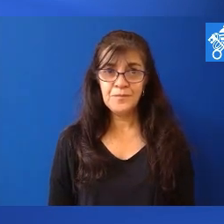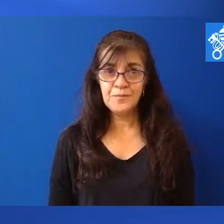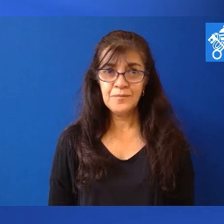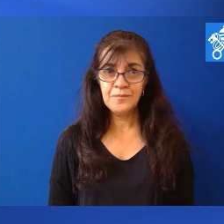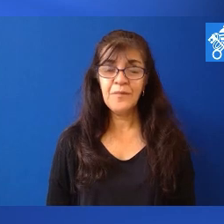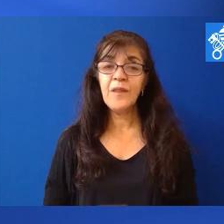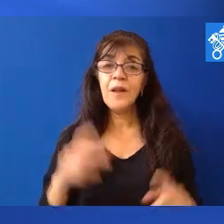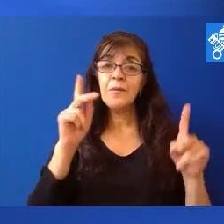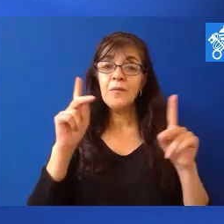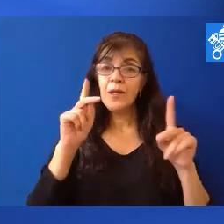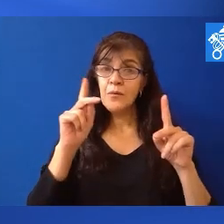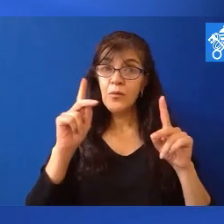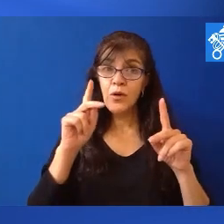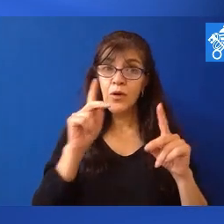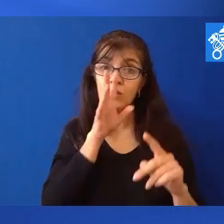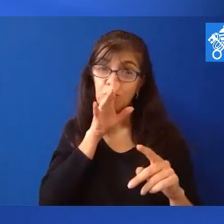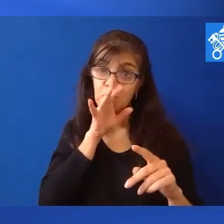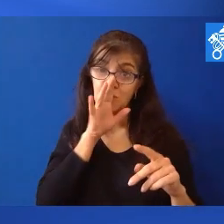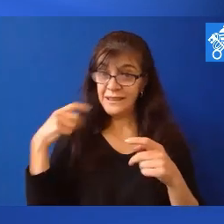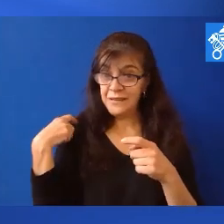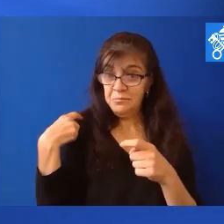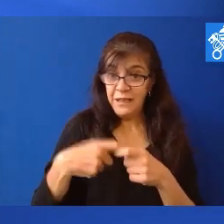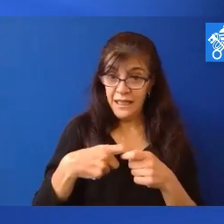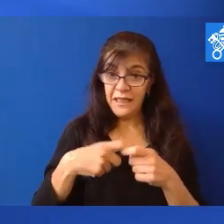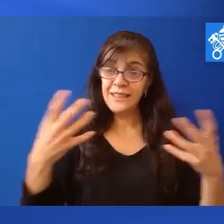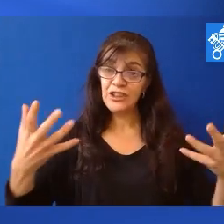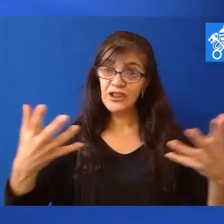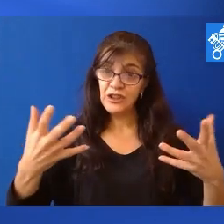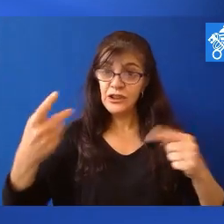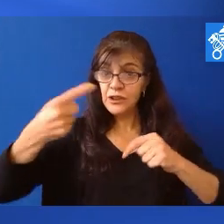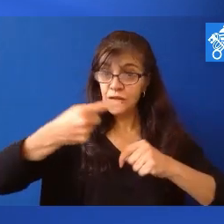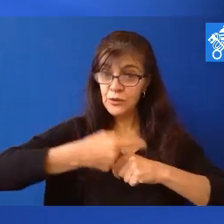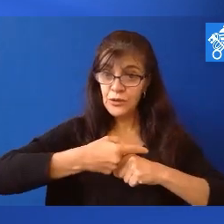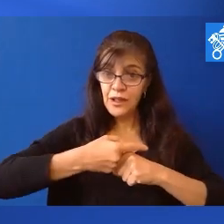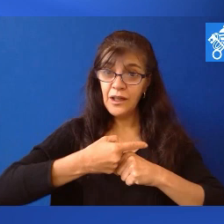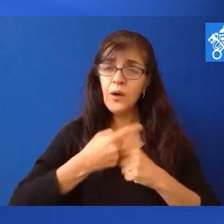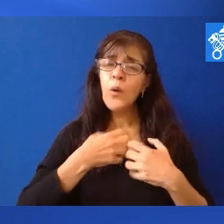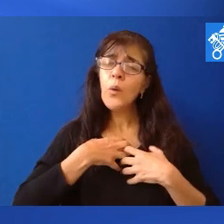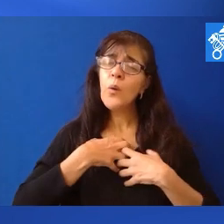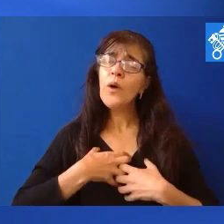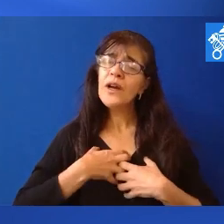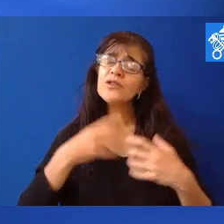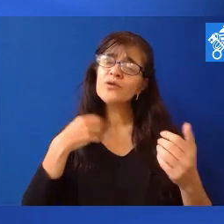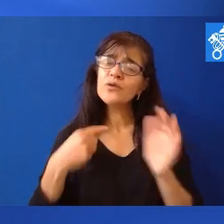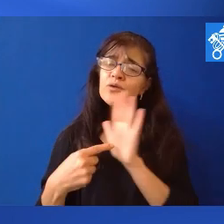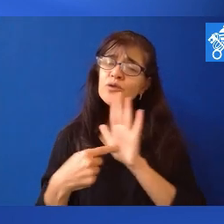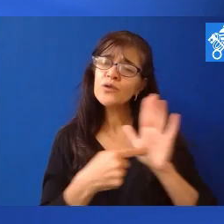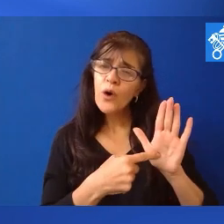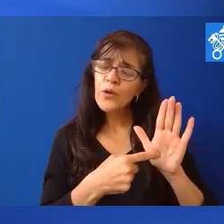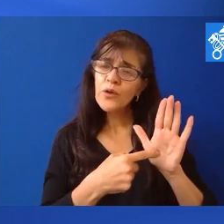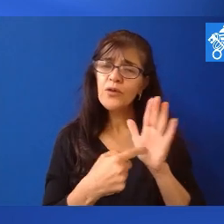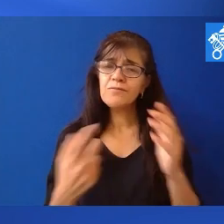Santo Padre, los visitantes y peregrinos de lengua española que participan en esta audiencia desean